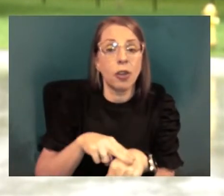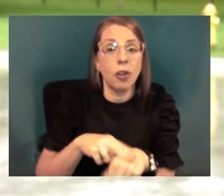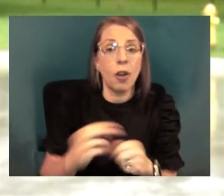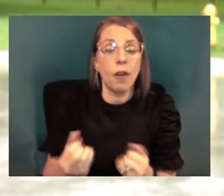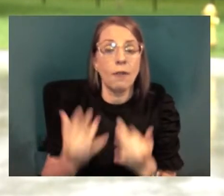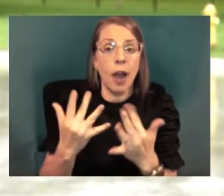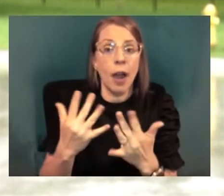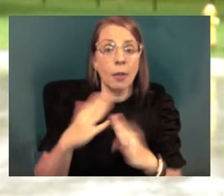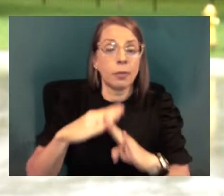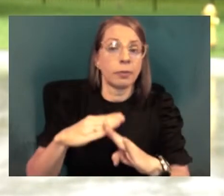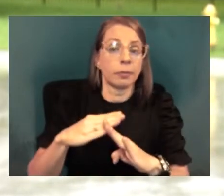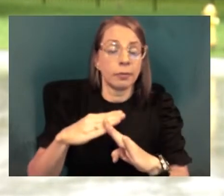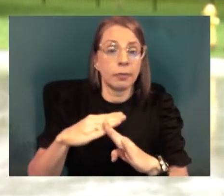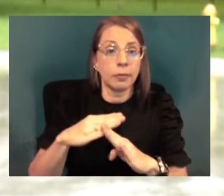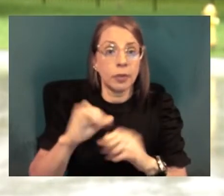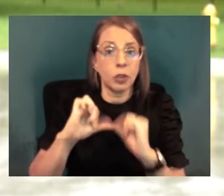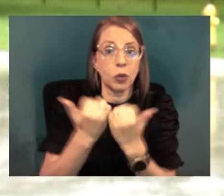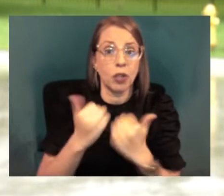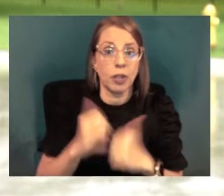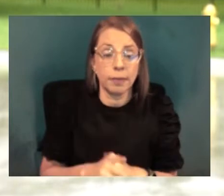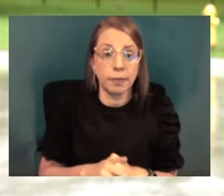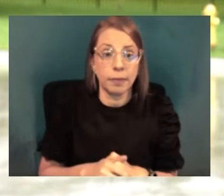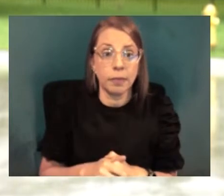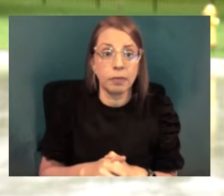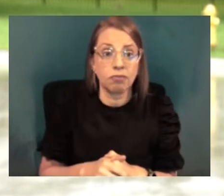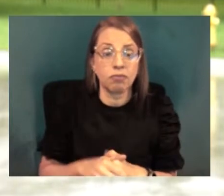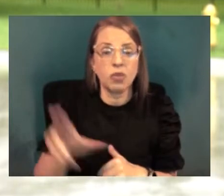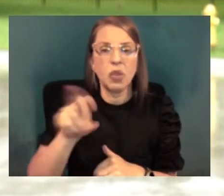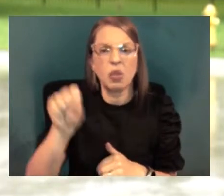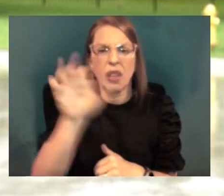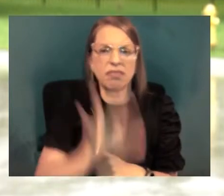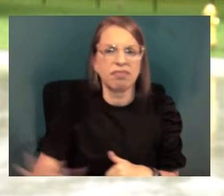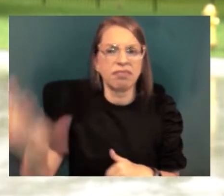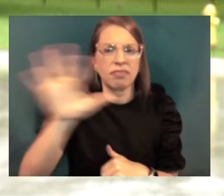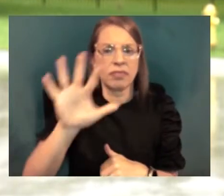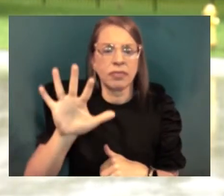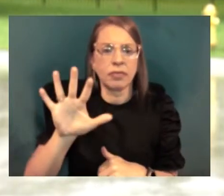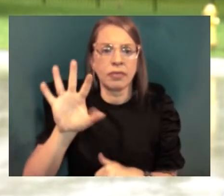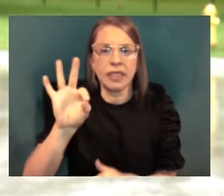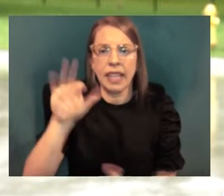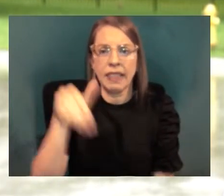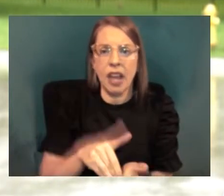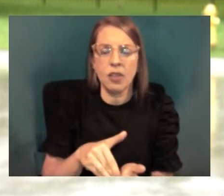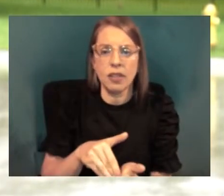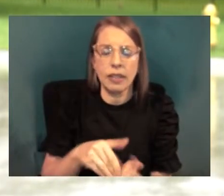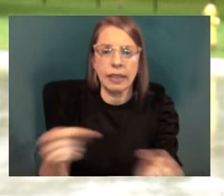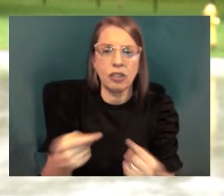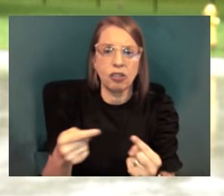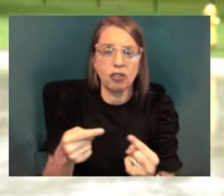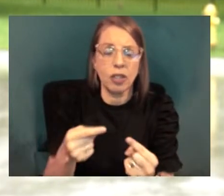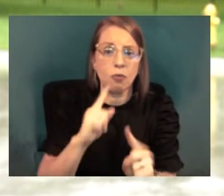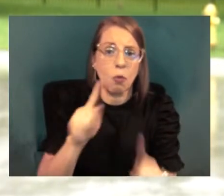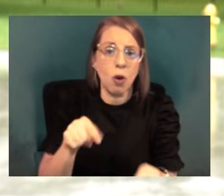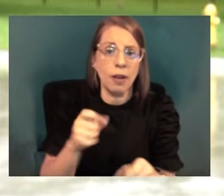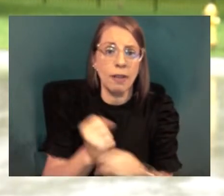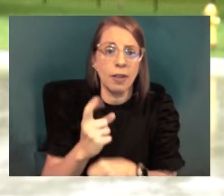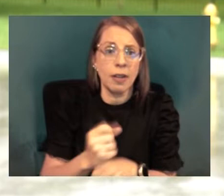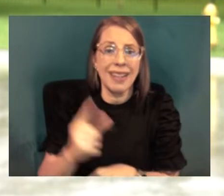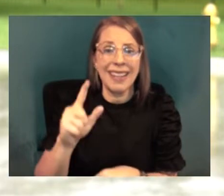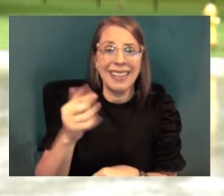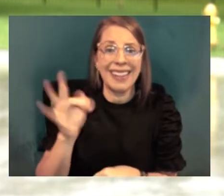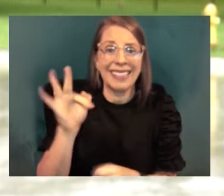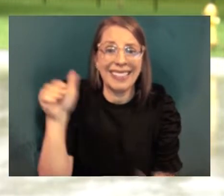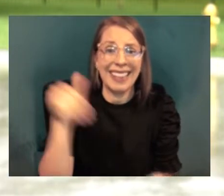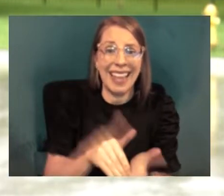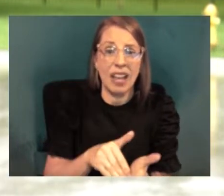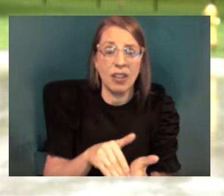Association. They report across the U.S. we have an average of about 9,000 injuries each year and about 19,000